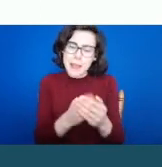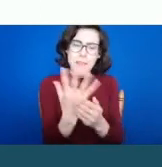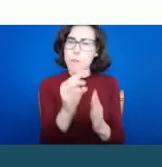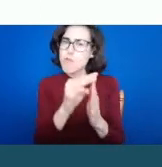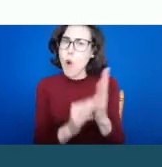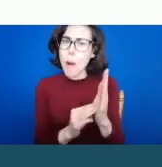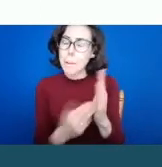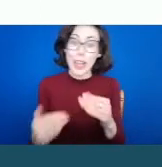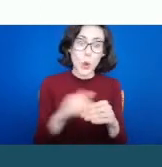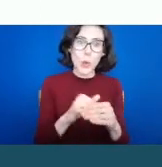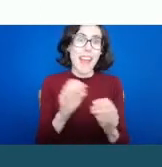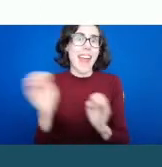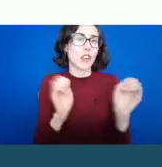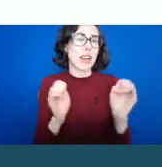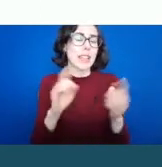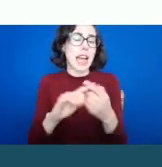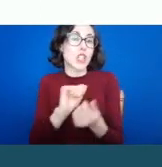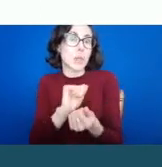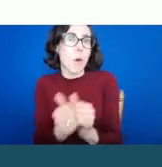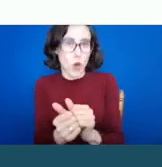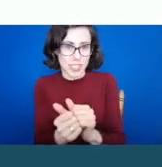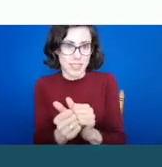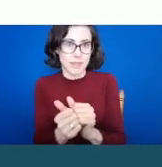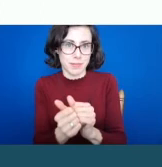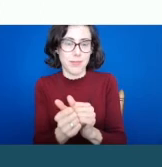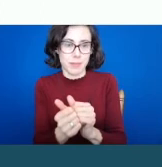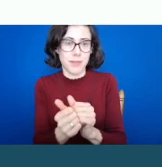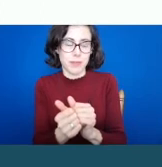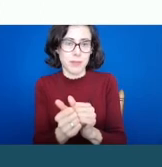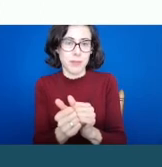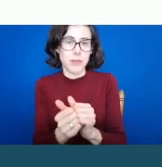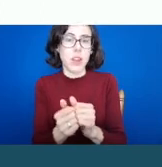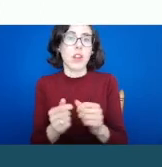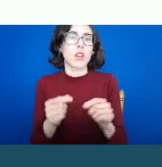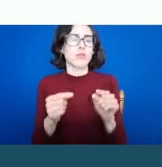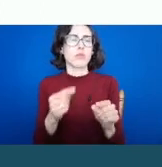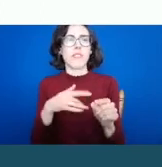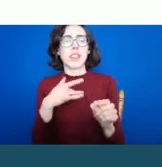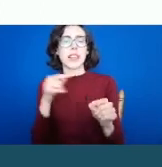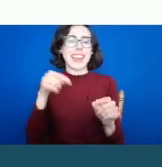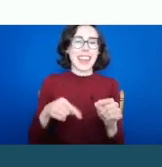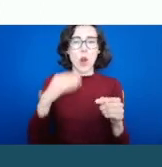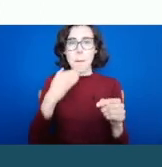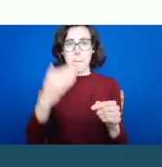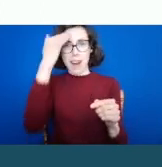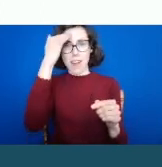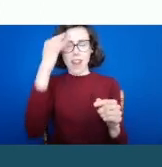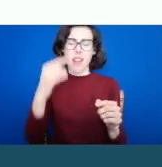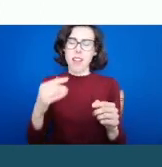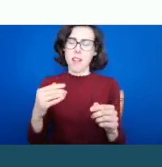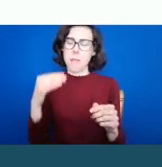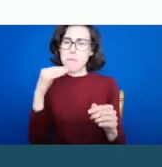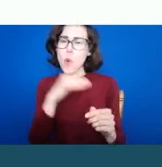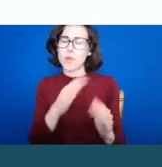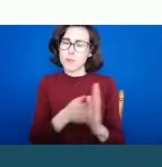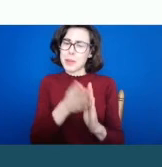as the core foundation of what we do. We decided here in the United States that it was really important to build this out because there are